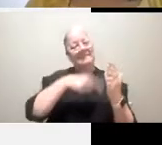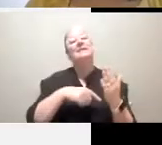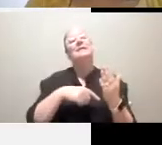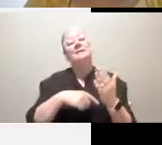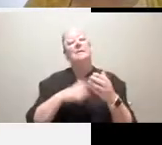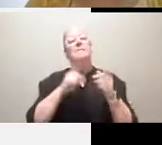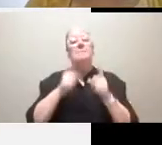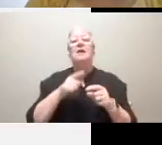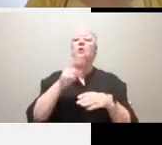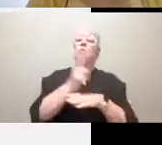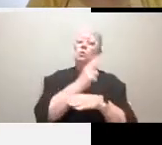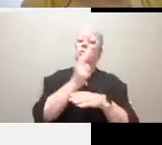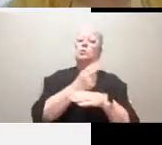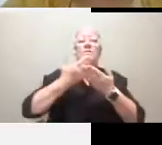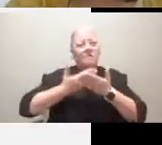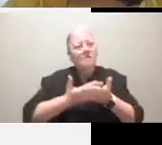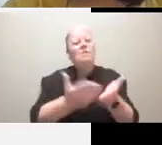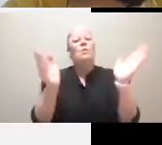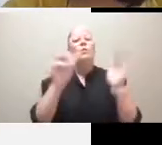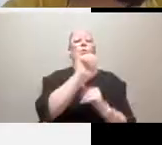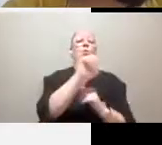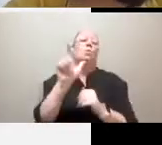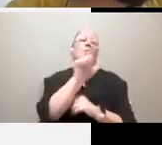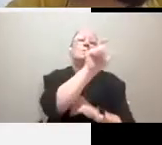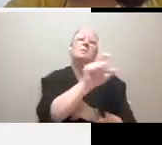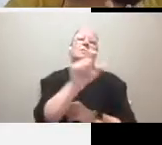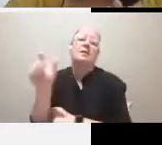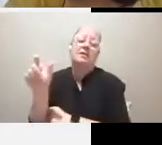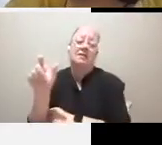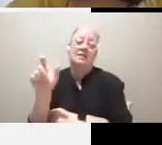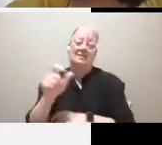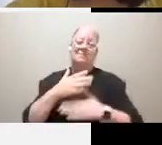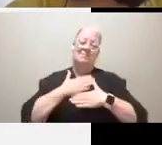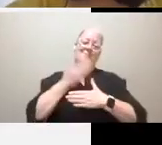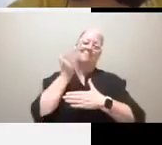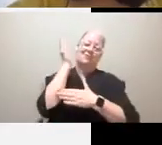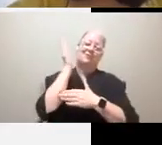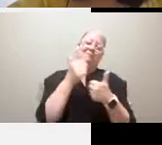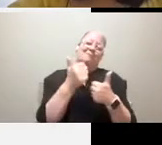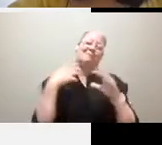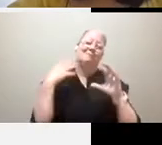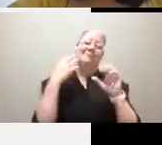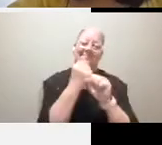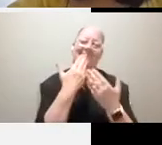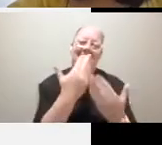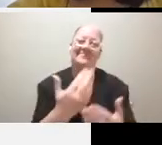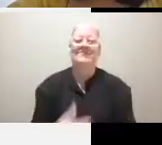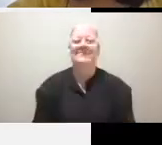for all. So with this, I end my presentation. Thank you so much.